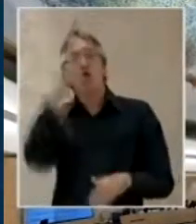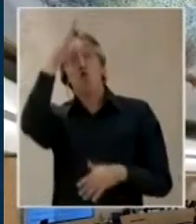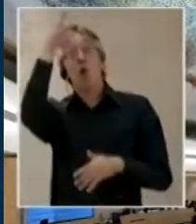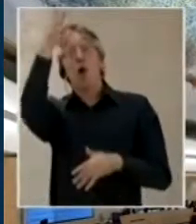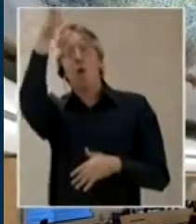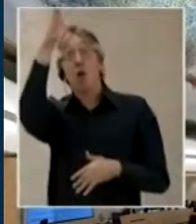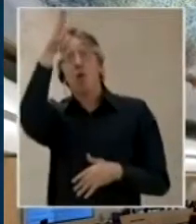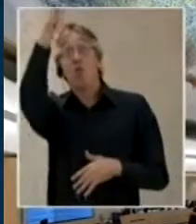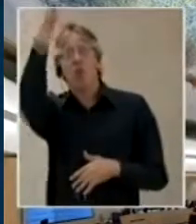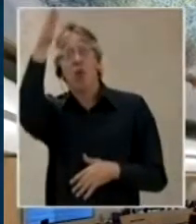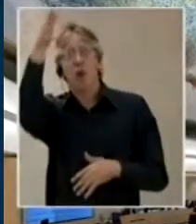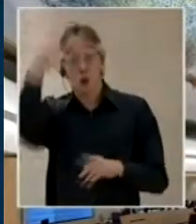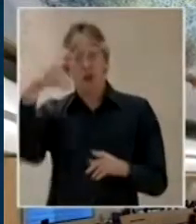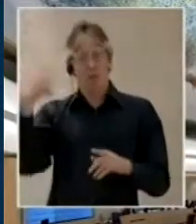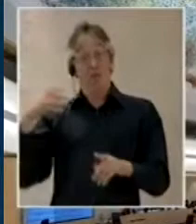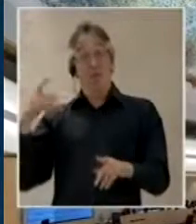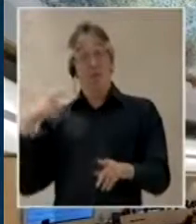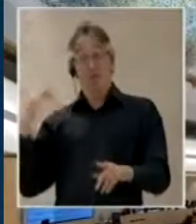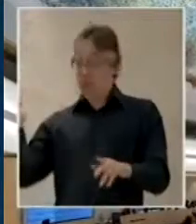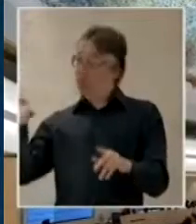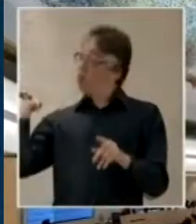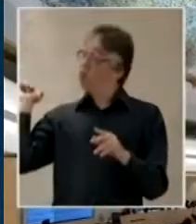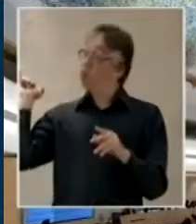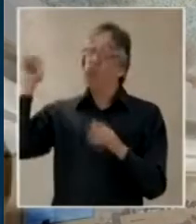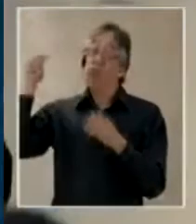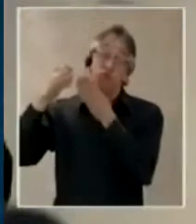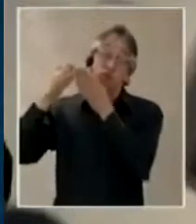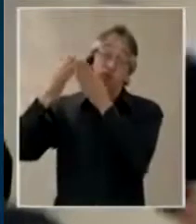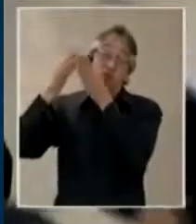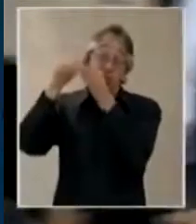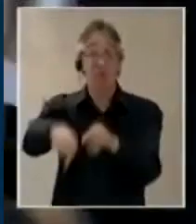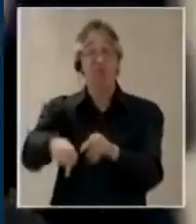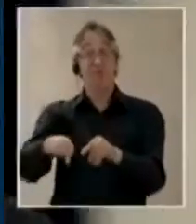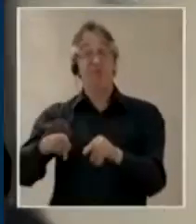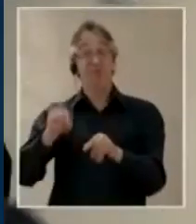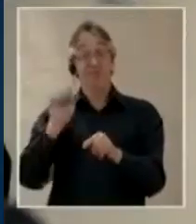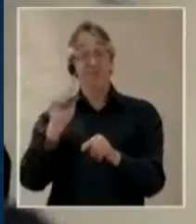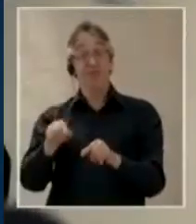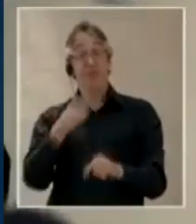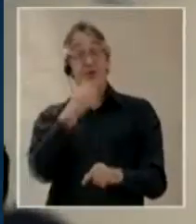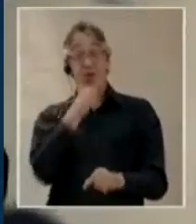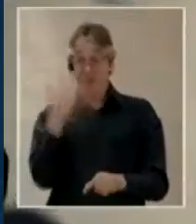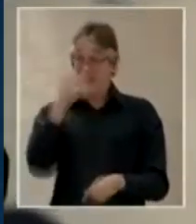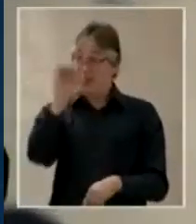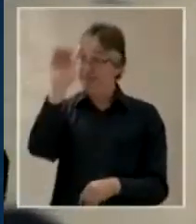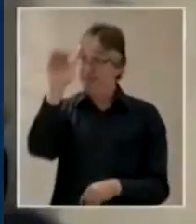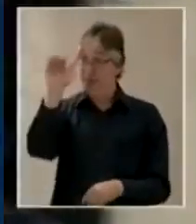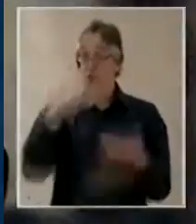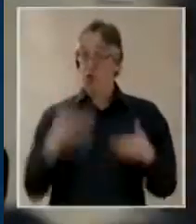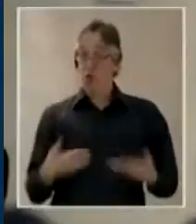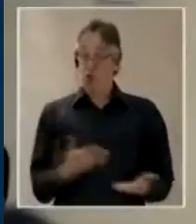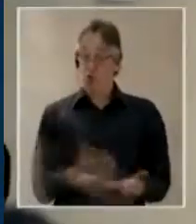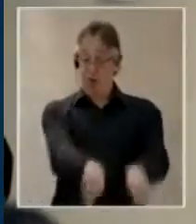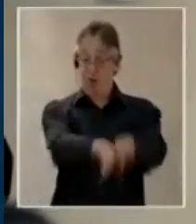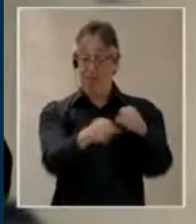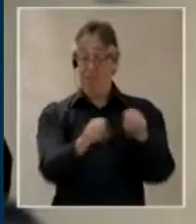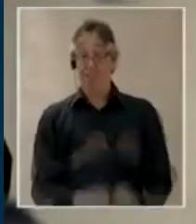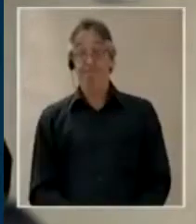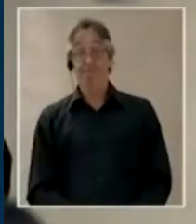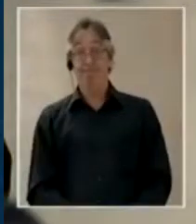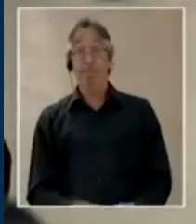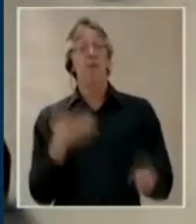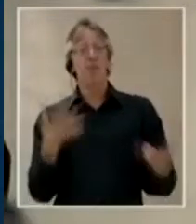Nations Confederacy to bring your attention to human rights violations against his people. I come before you today with a similar